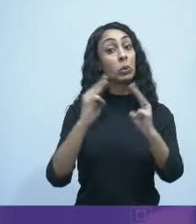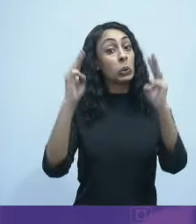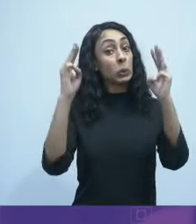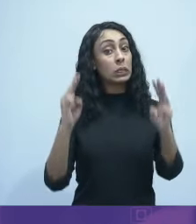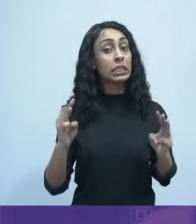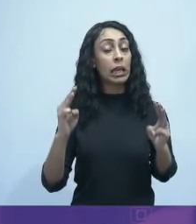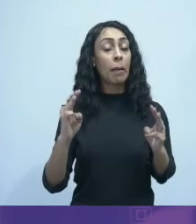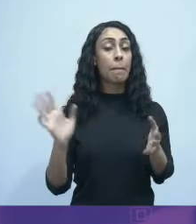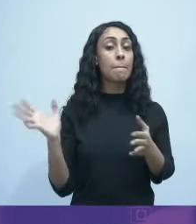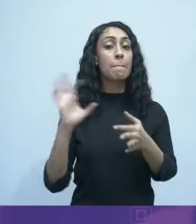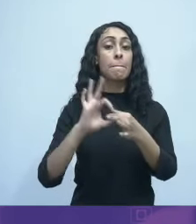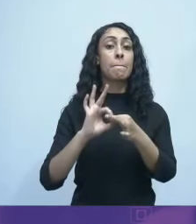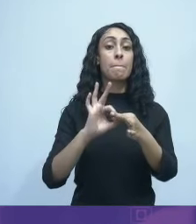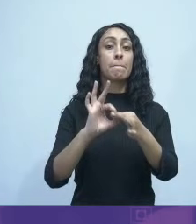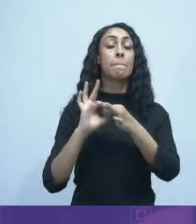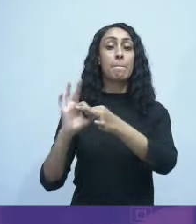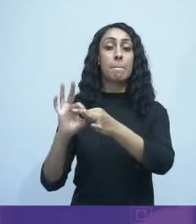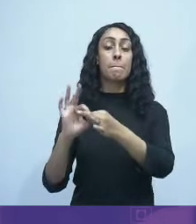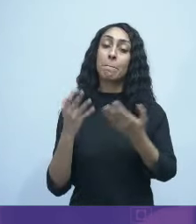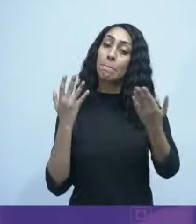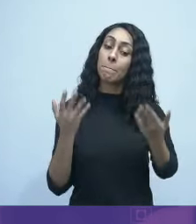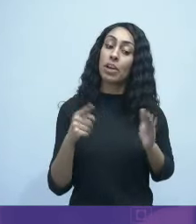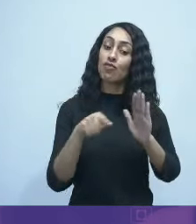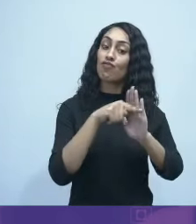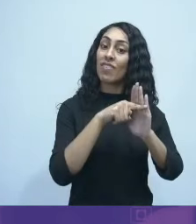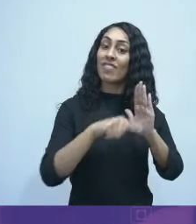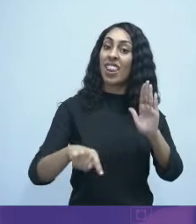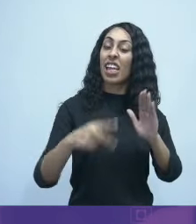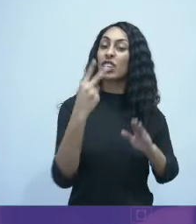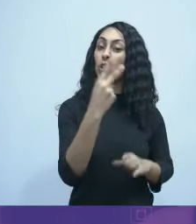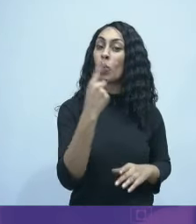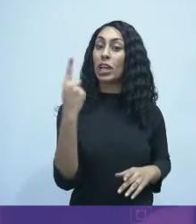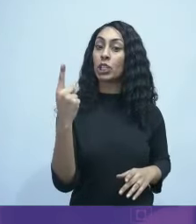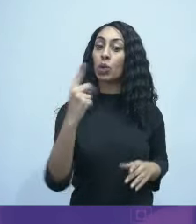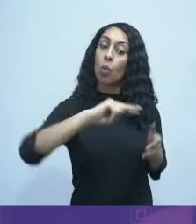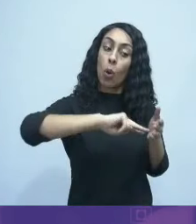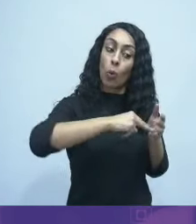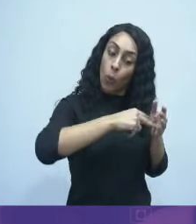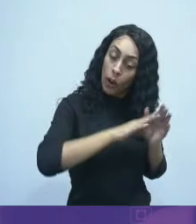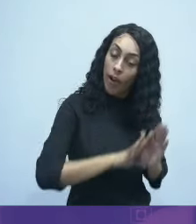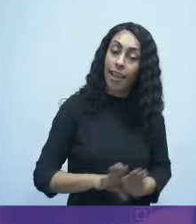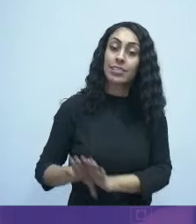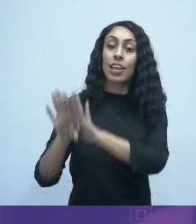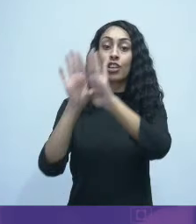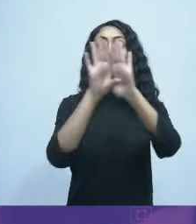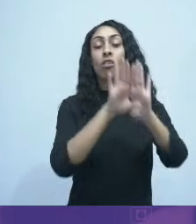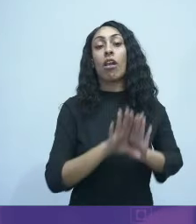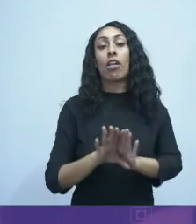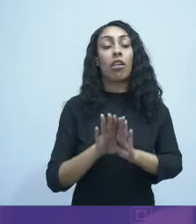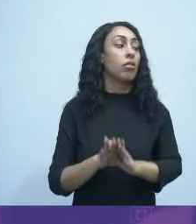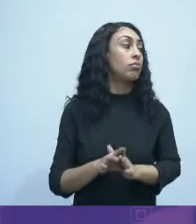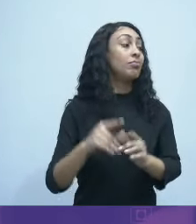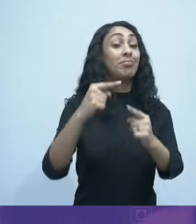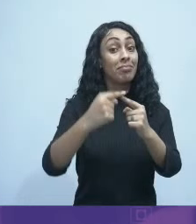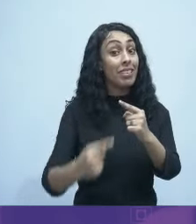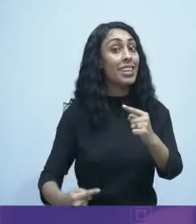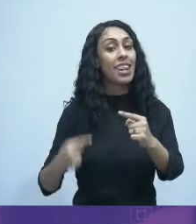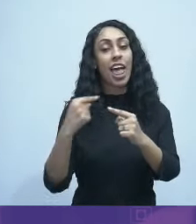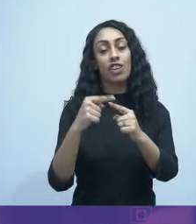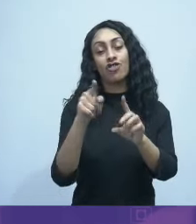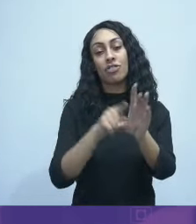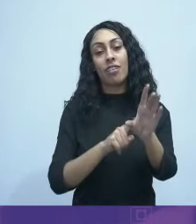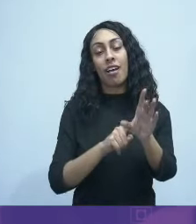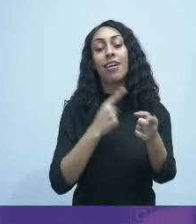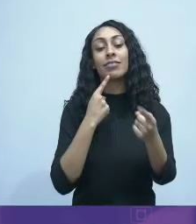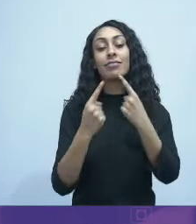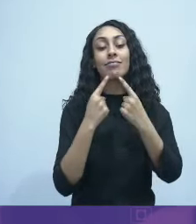major partner museums currently reflect about 21 organisations. In next year's figures, we'll have